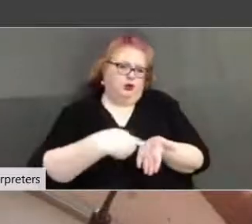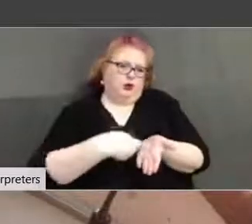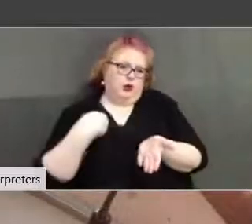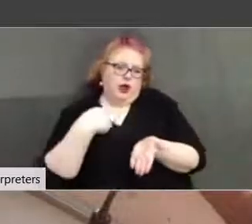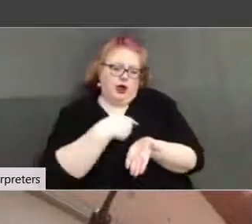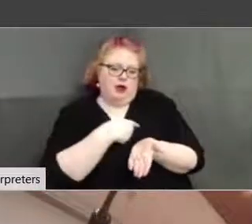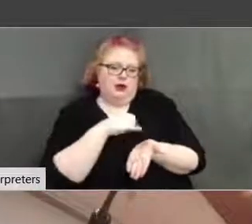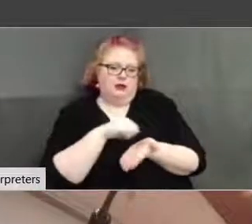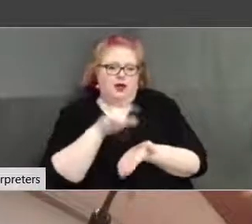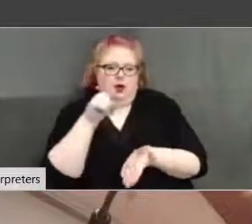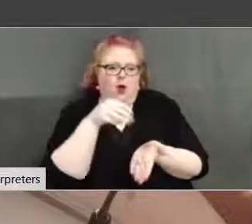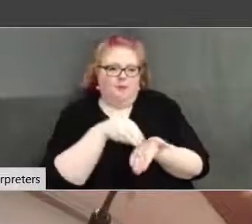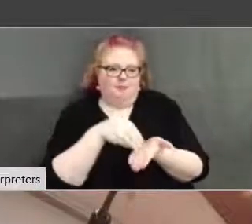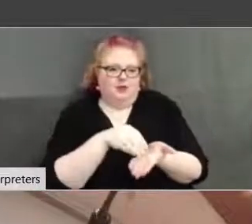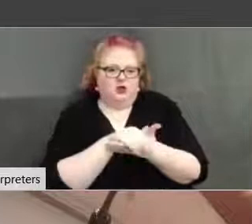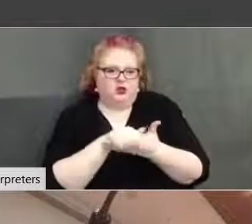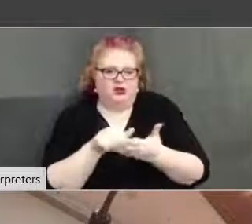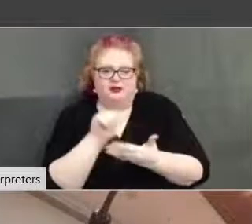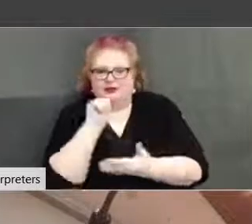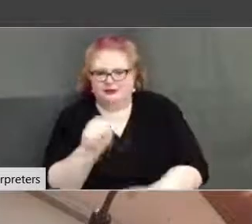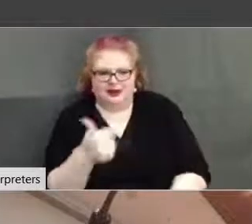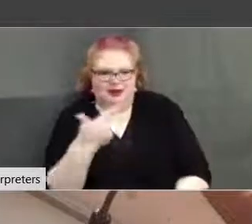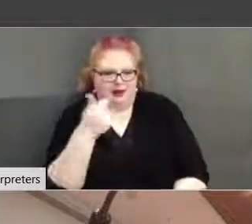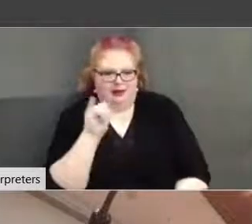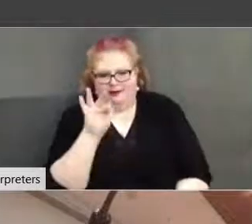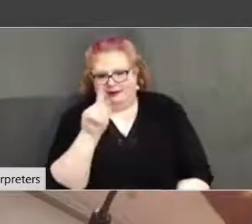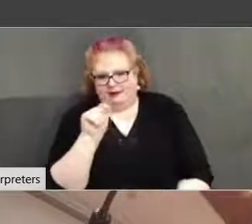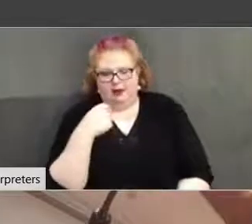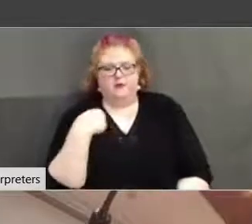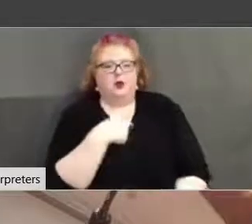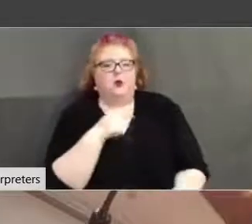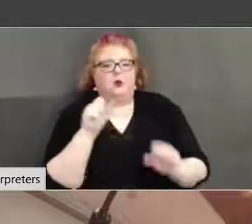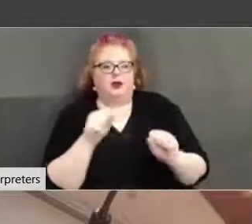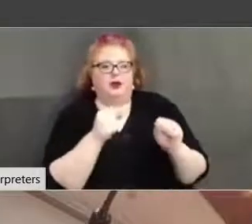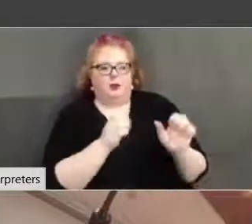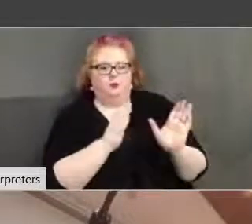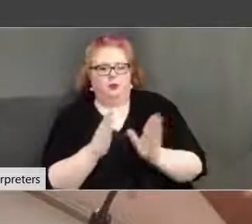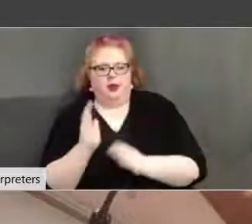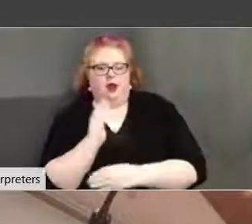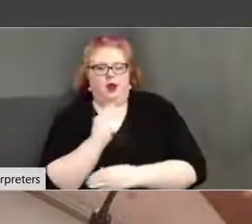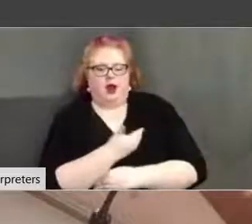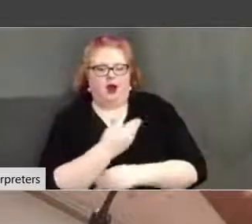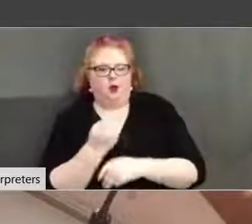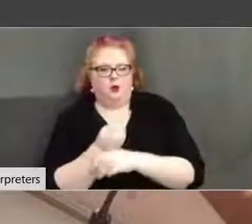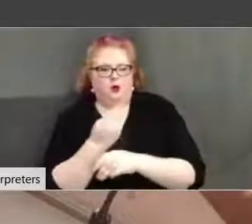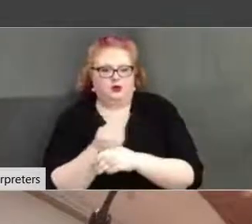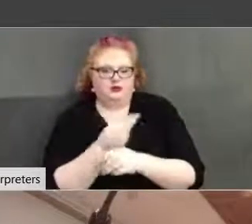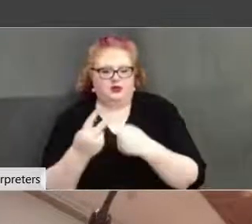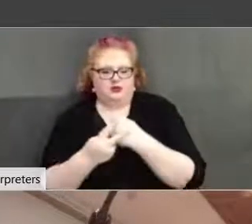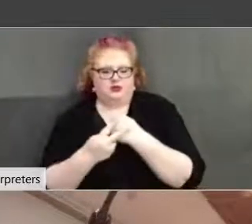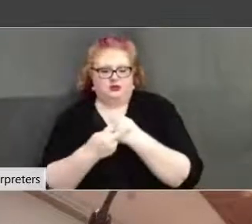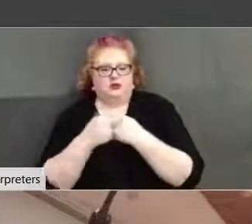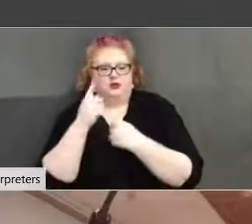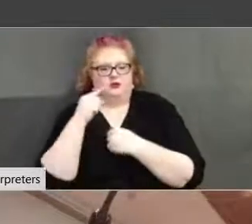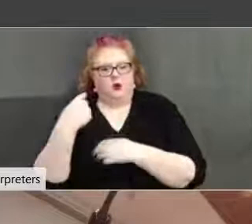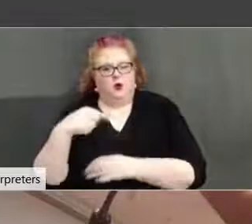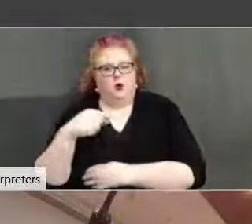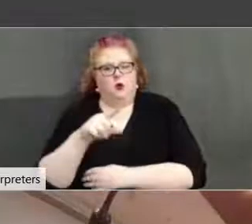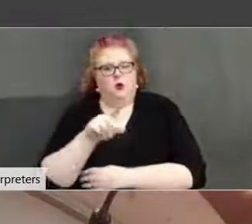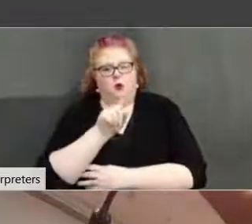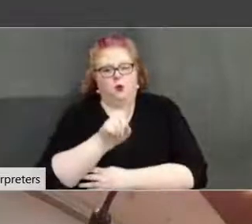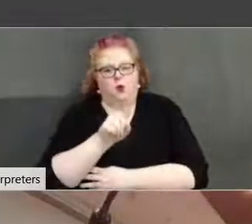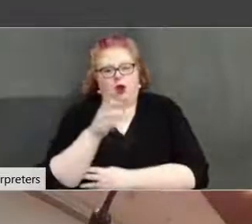prepare through utilization savings of Q1 21 to prepare for the bite of